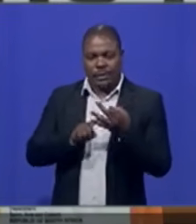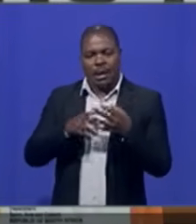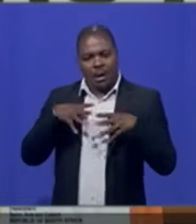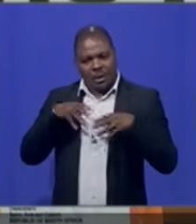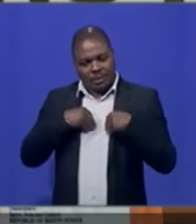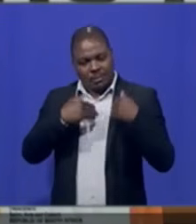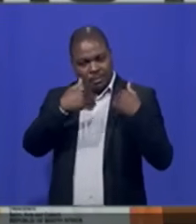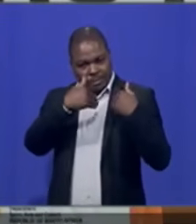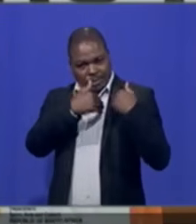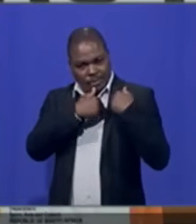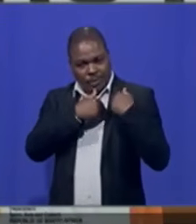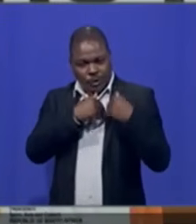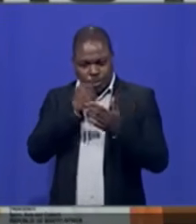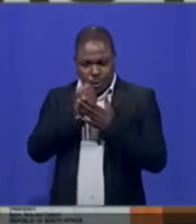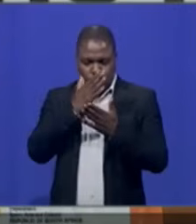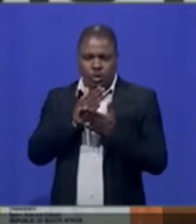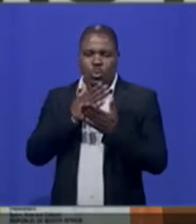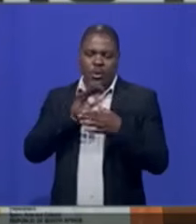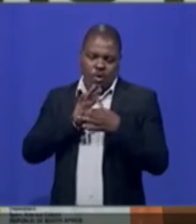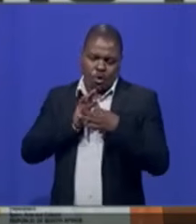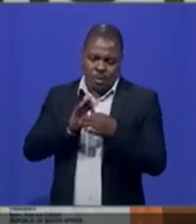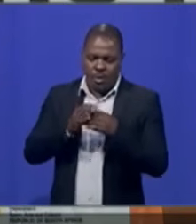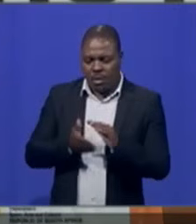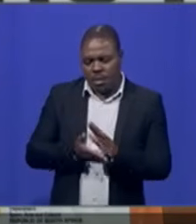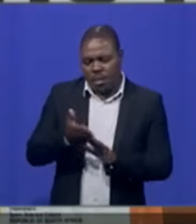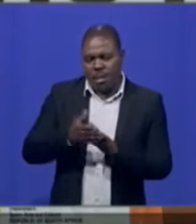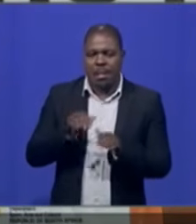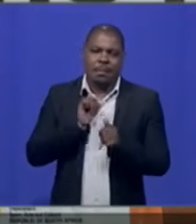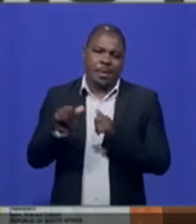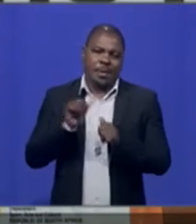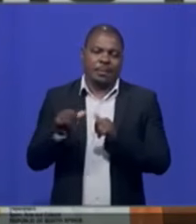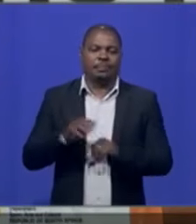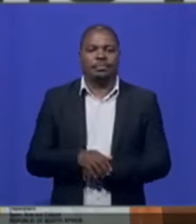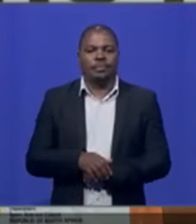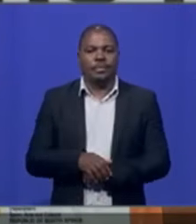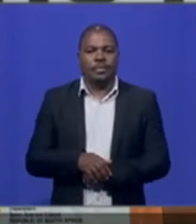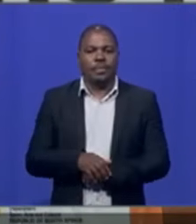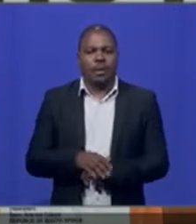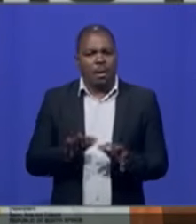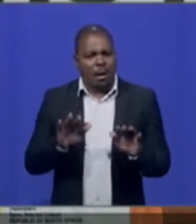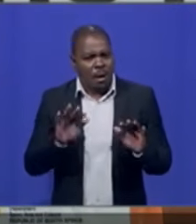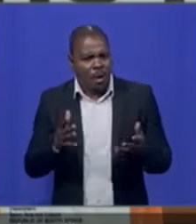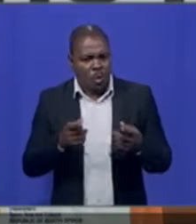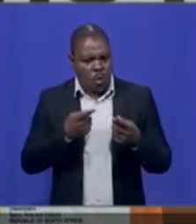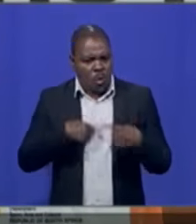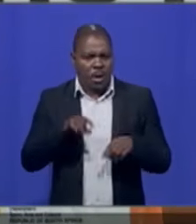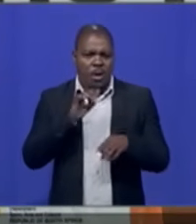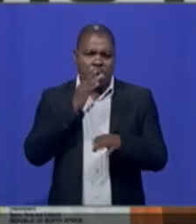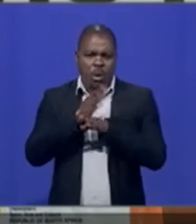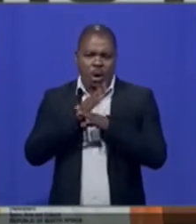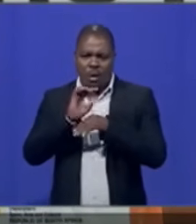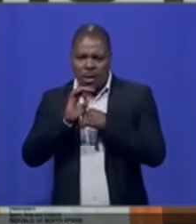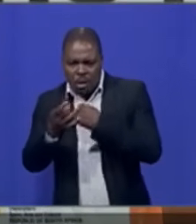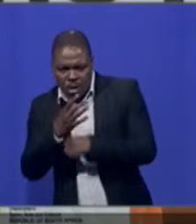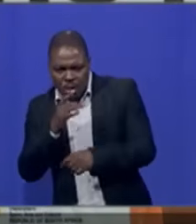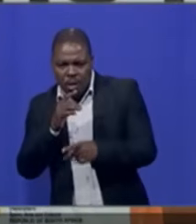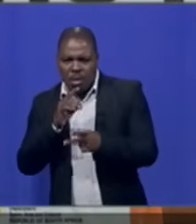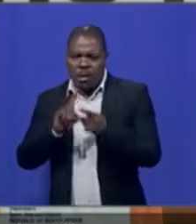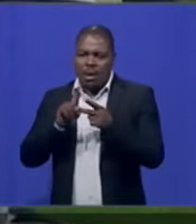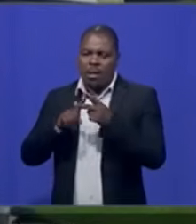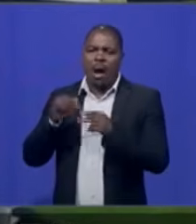and commitment to doing better, especially how we consult and work with the families of